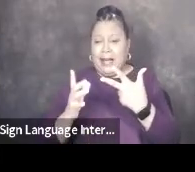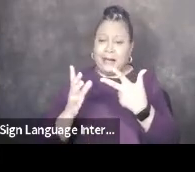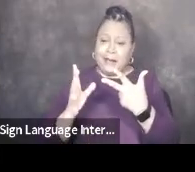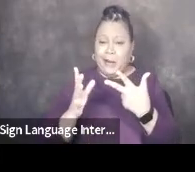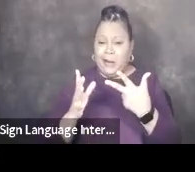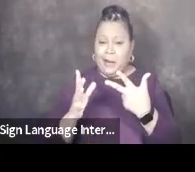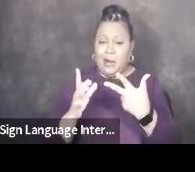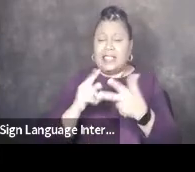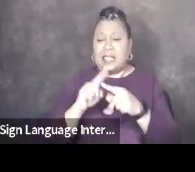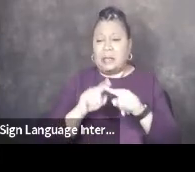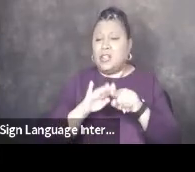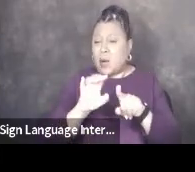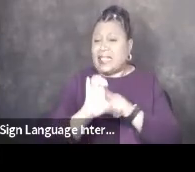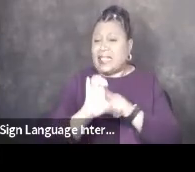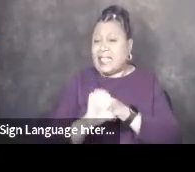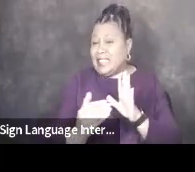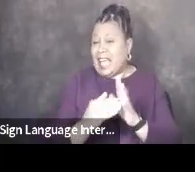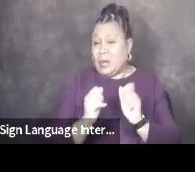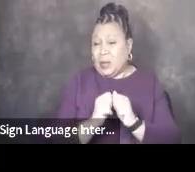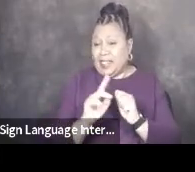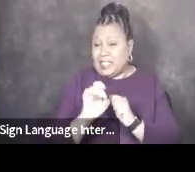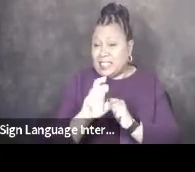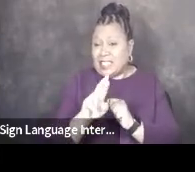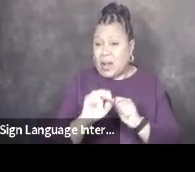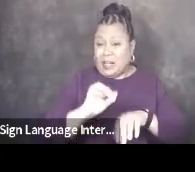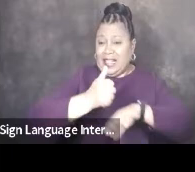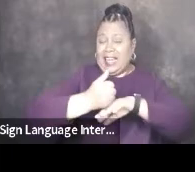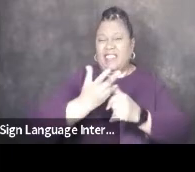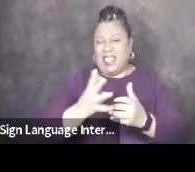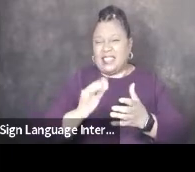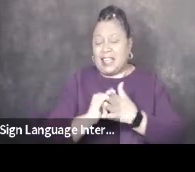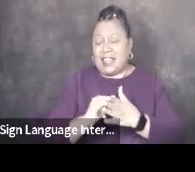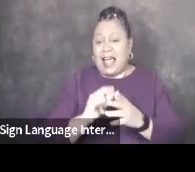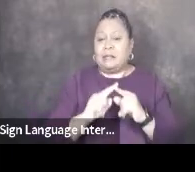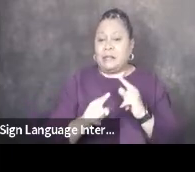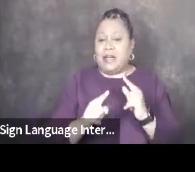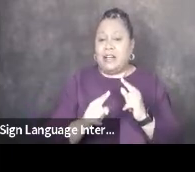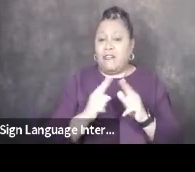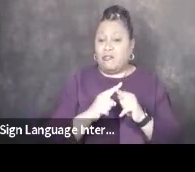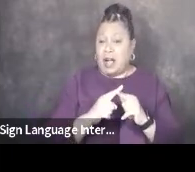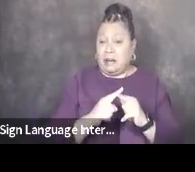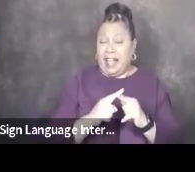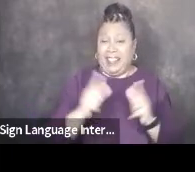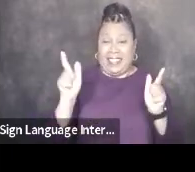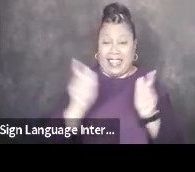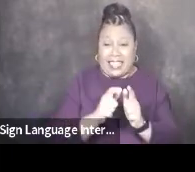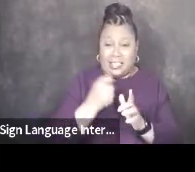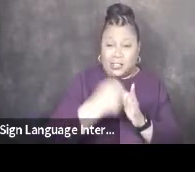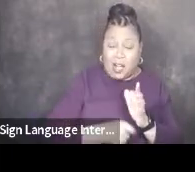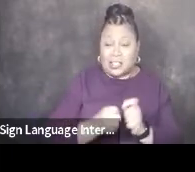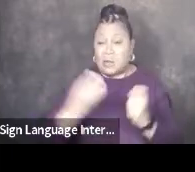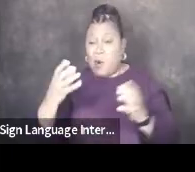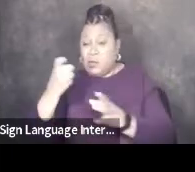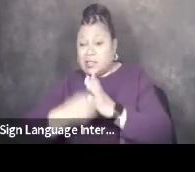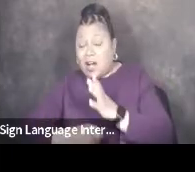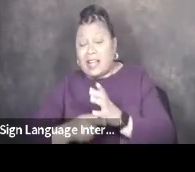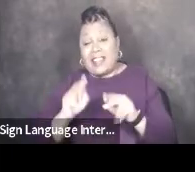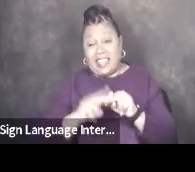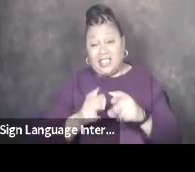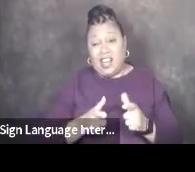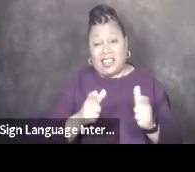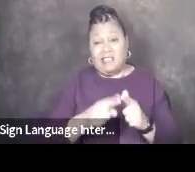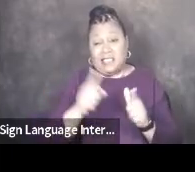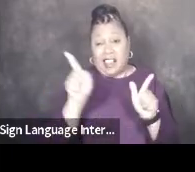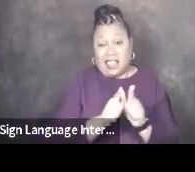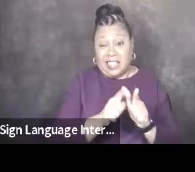go, depending on the conditions, again, with the stair layout and things of that nature, but from least cost to most cost, it's typically the chair lift is the